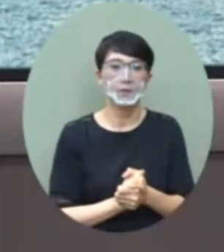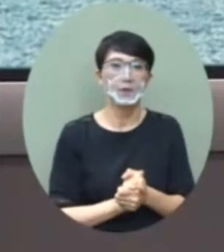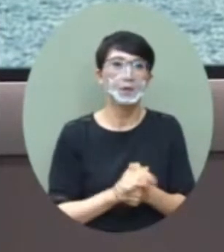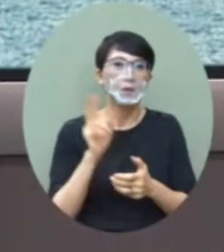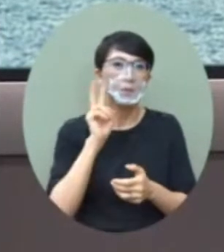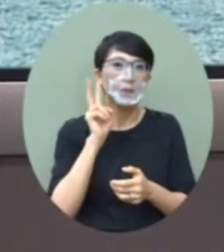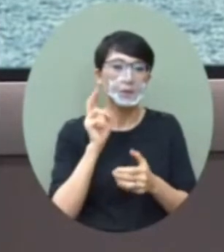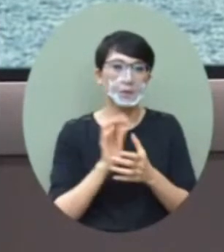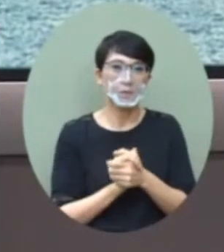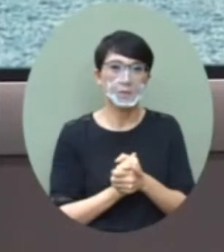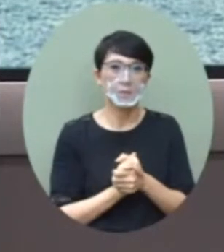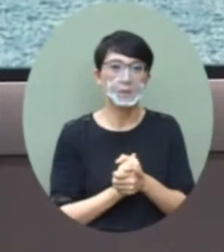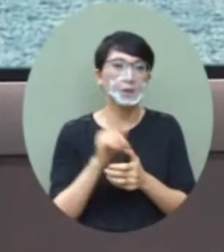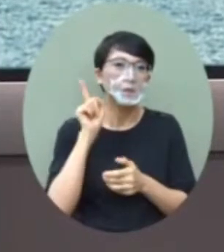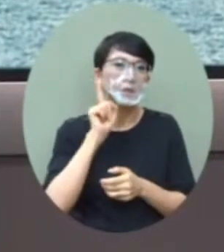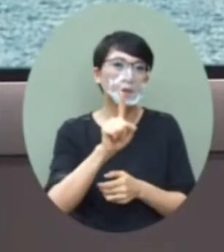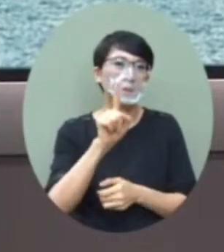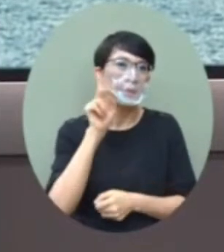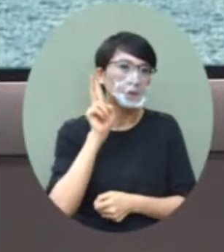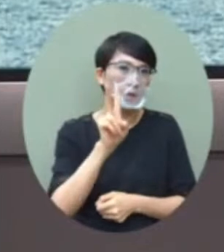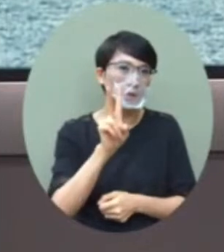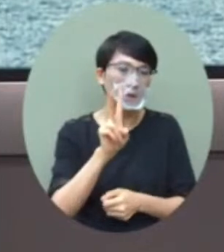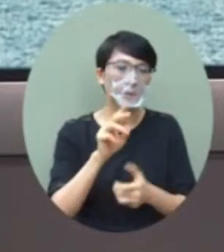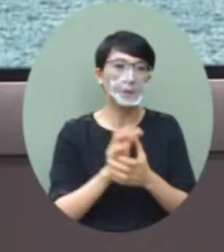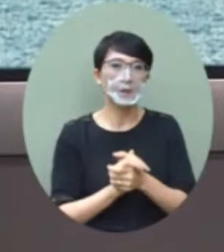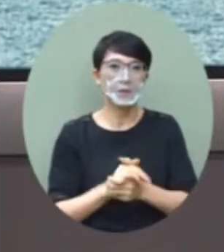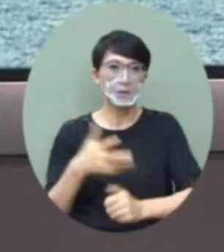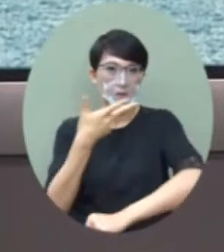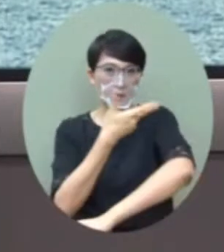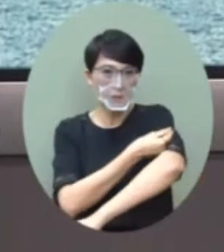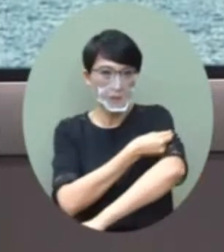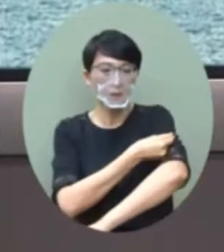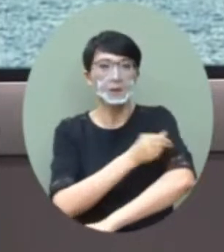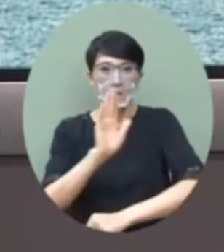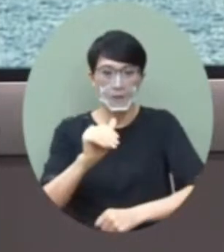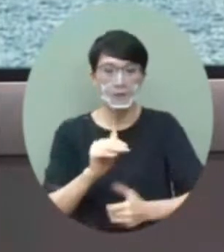At RCHEs, whenever there is a major outbreak,